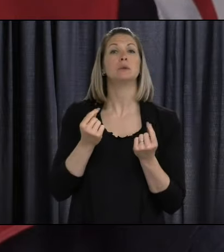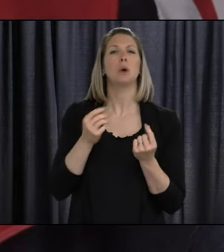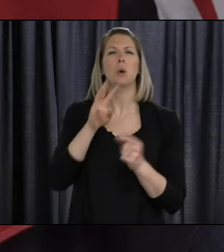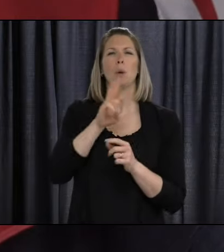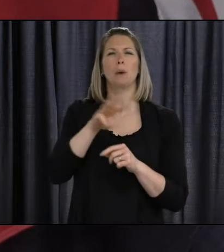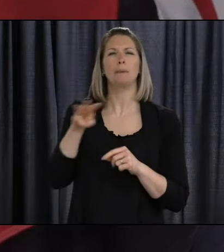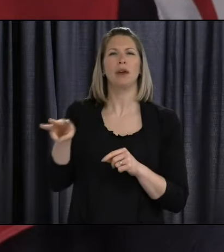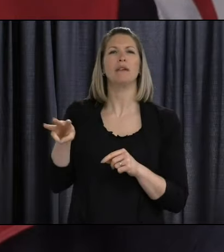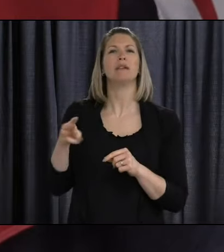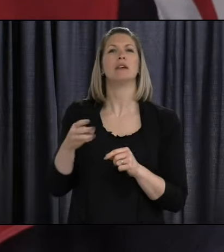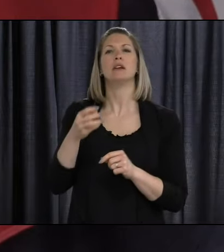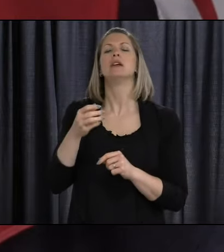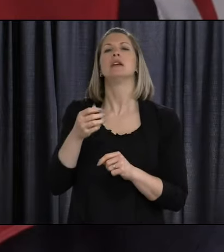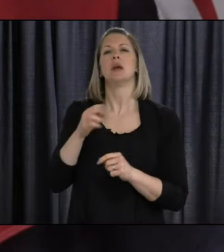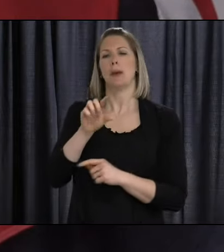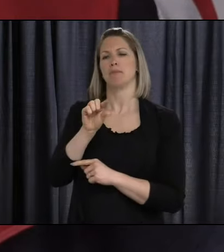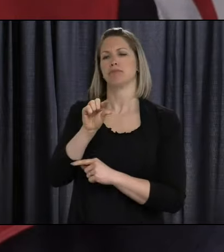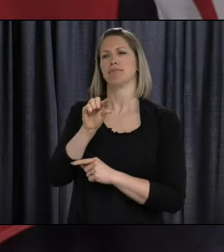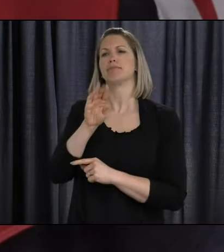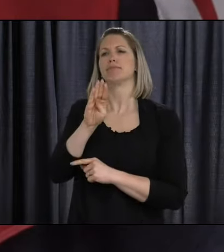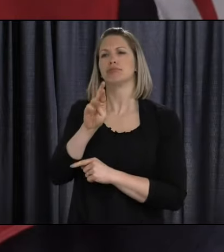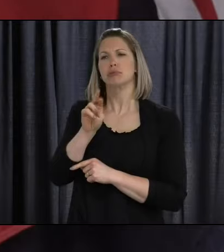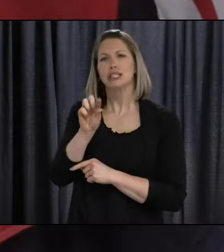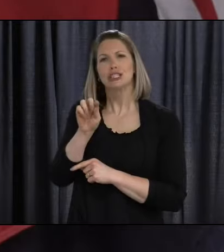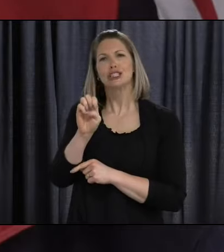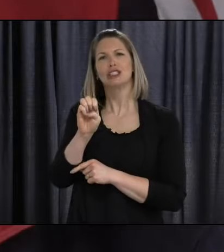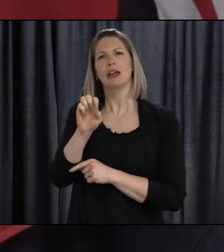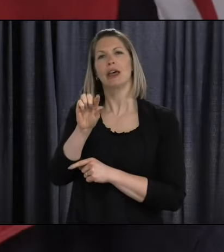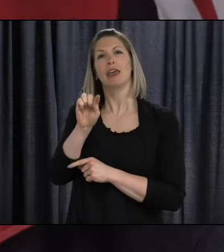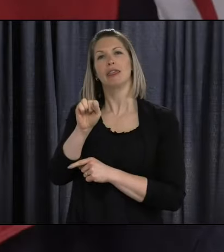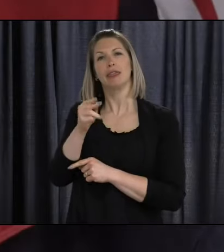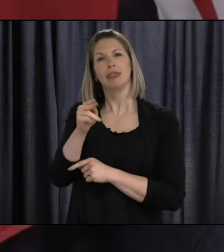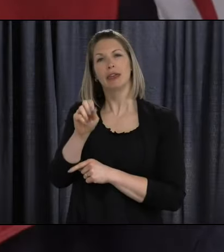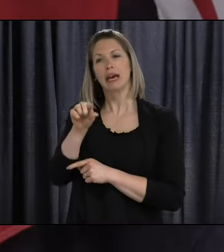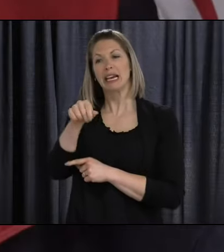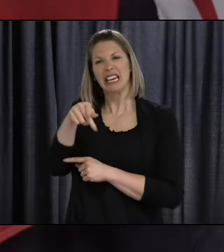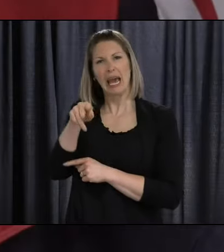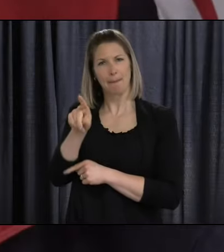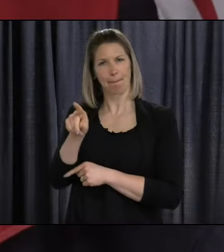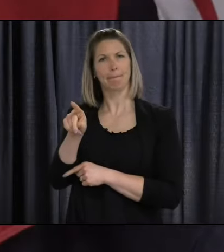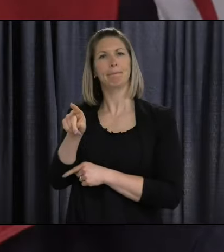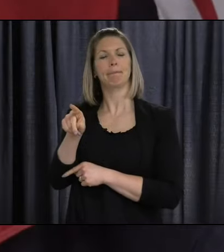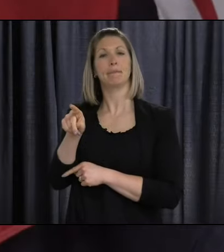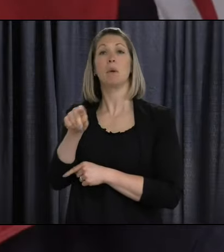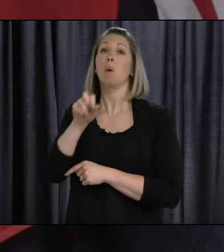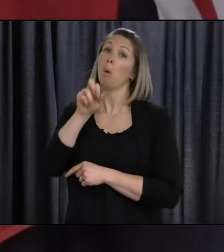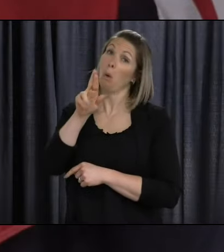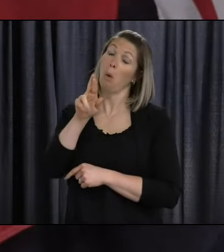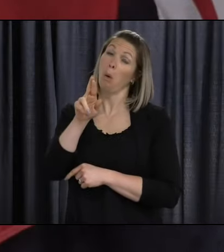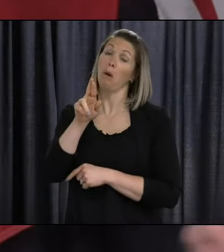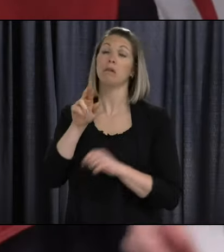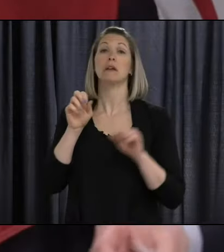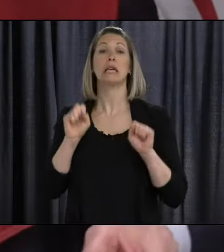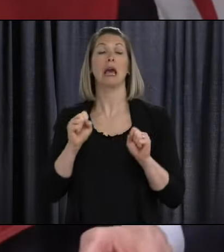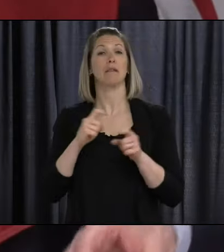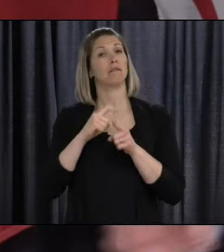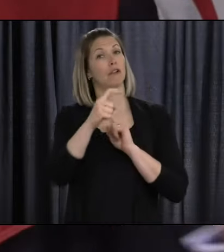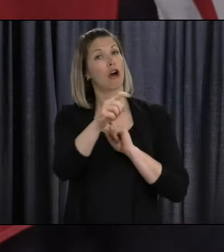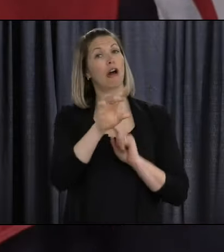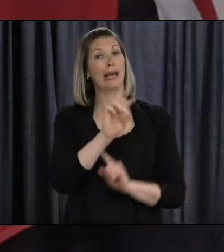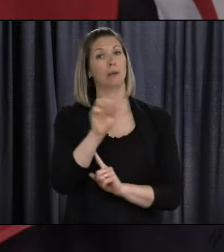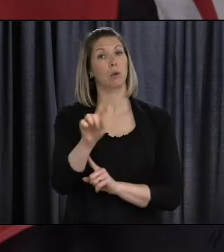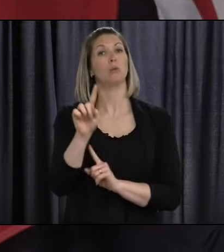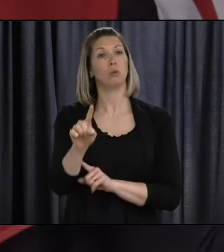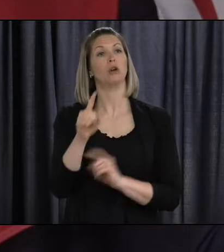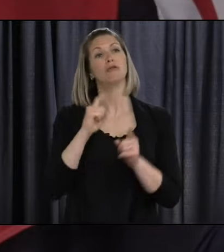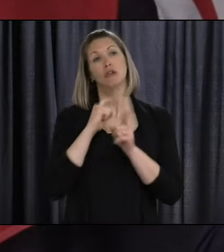website bridgethegap.ca. Or one other thing that you can do is that you can call 811, and they will provide you with